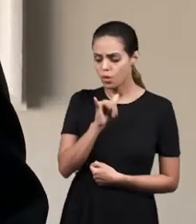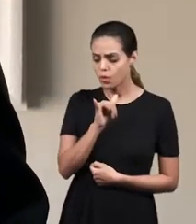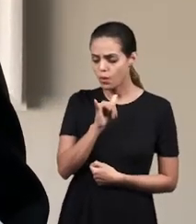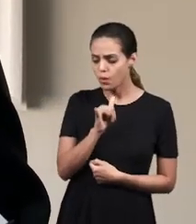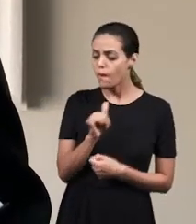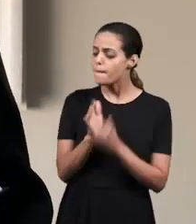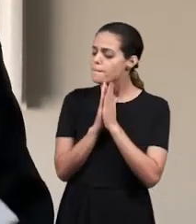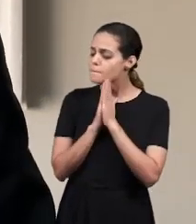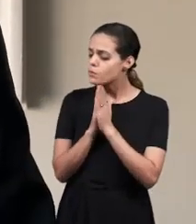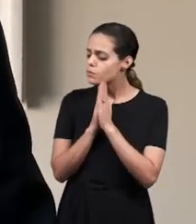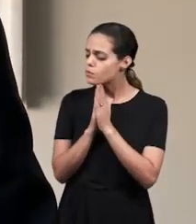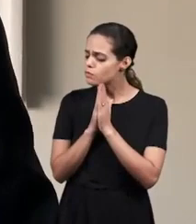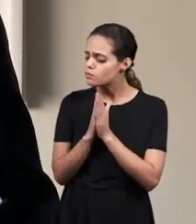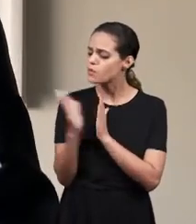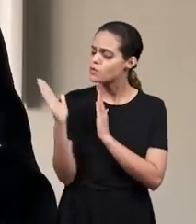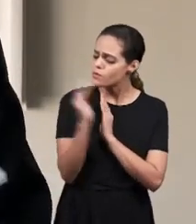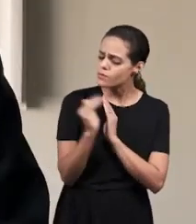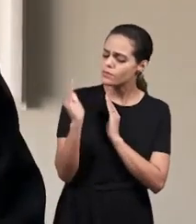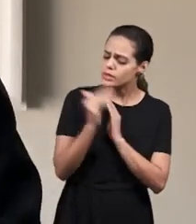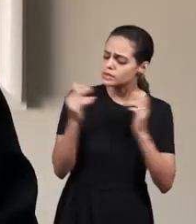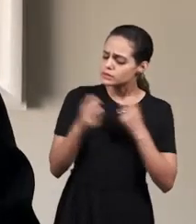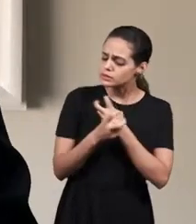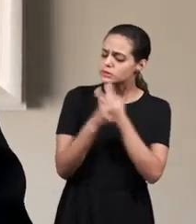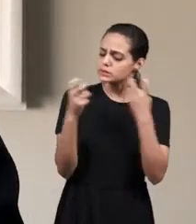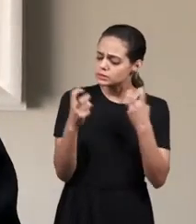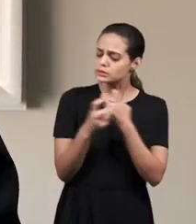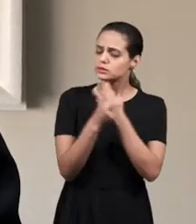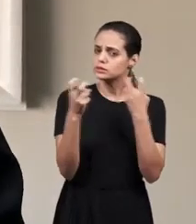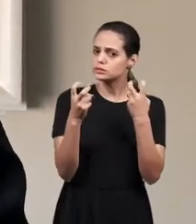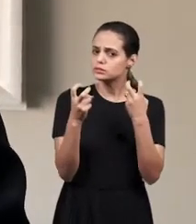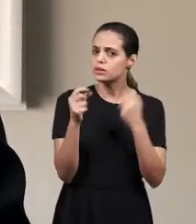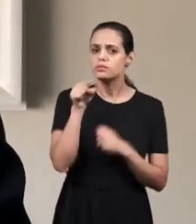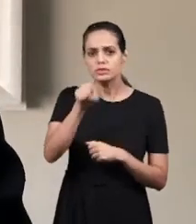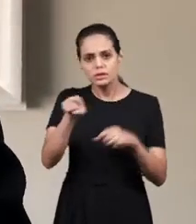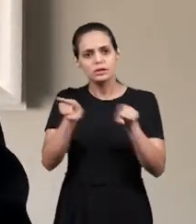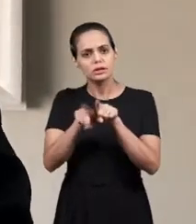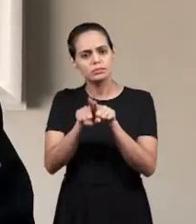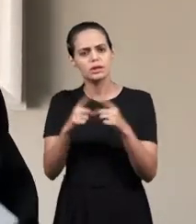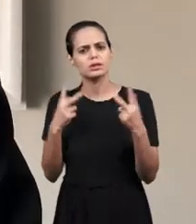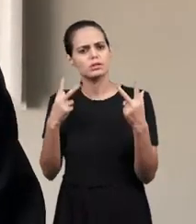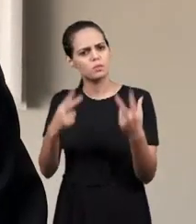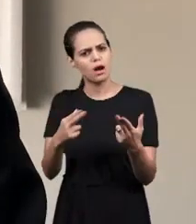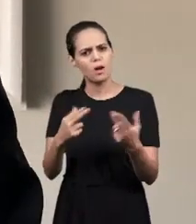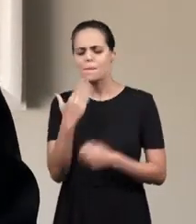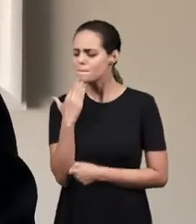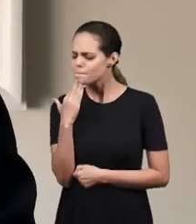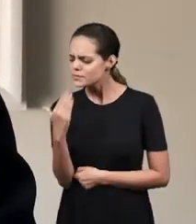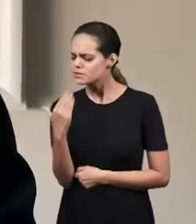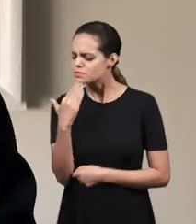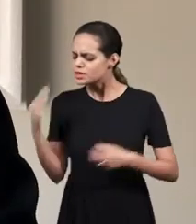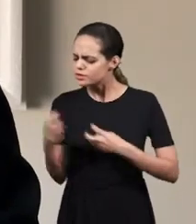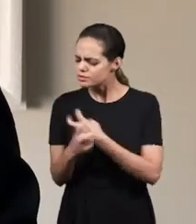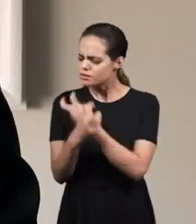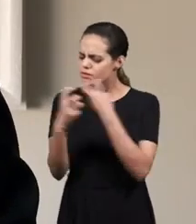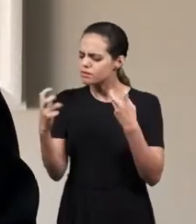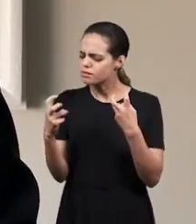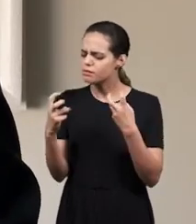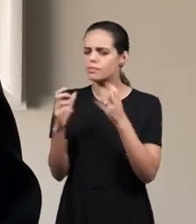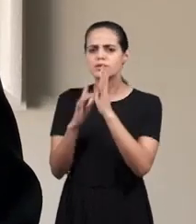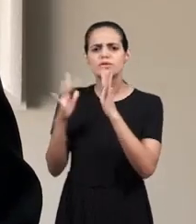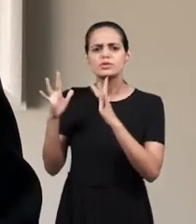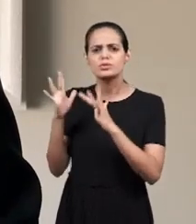You didn't plead. You didn't ask, because you didn't constrain the Lord Jesus to stay in your life. And